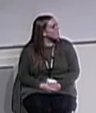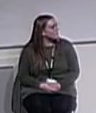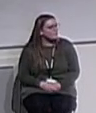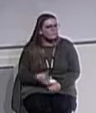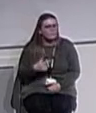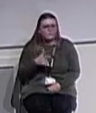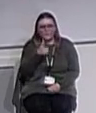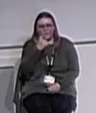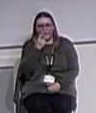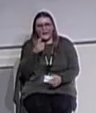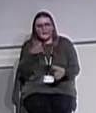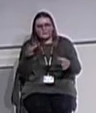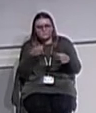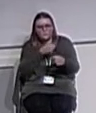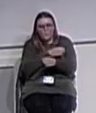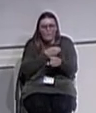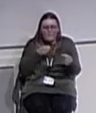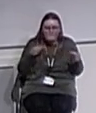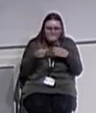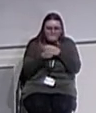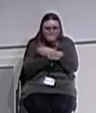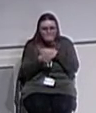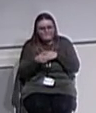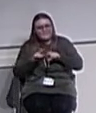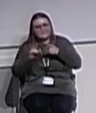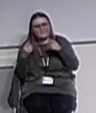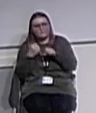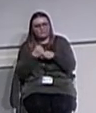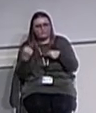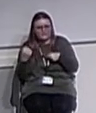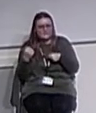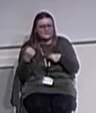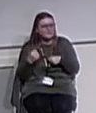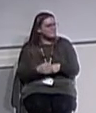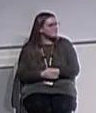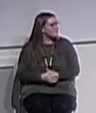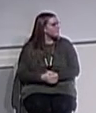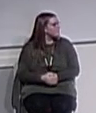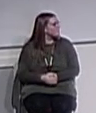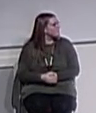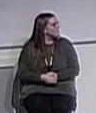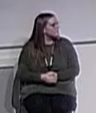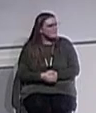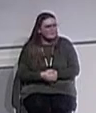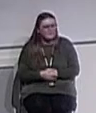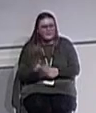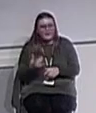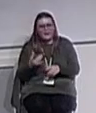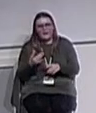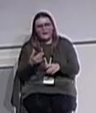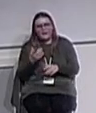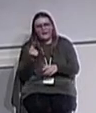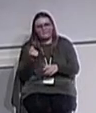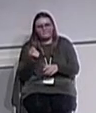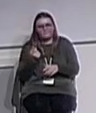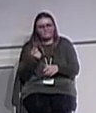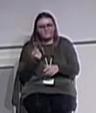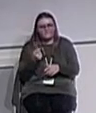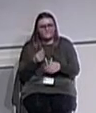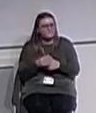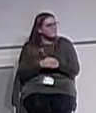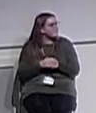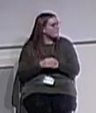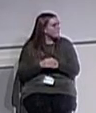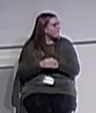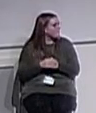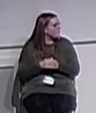different degrees. Of course, there is always some caveats. Terms and conditions apply. And there are some things that